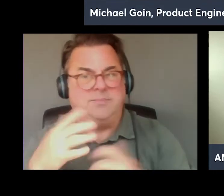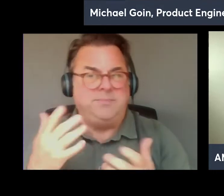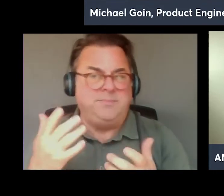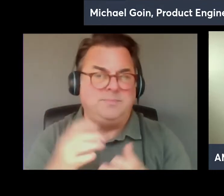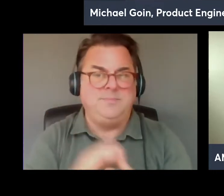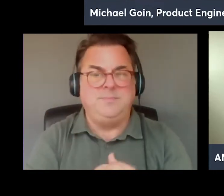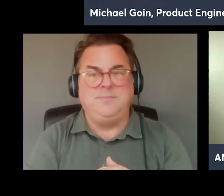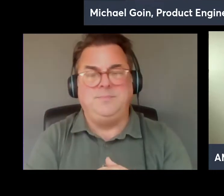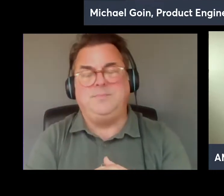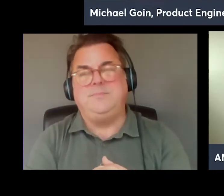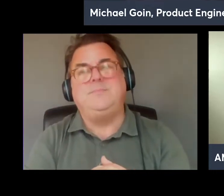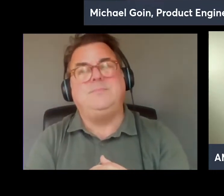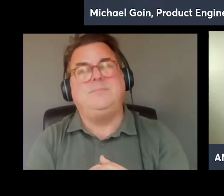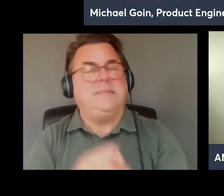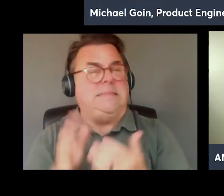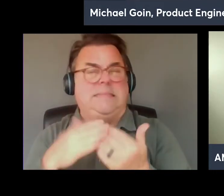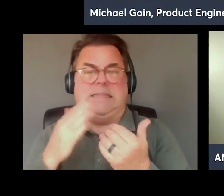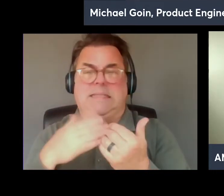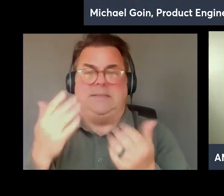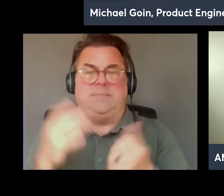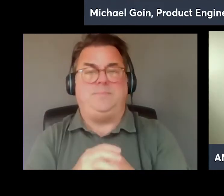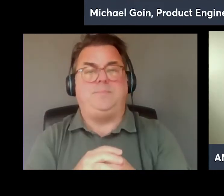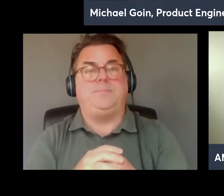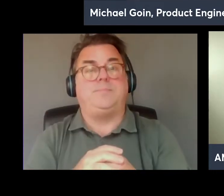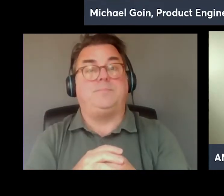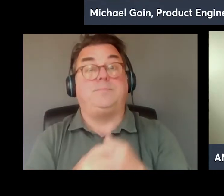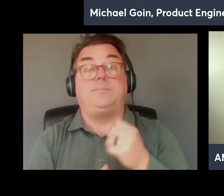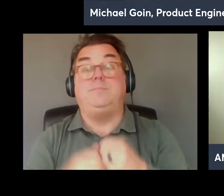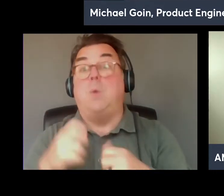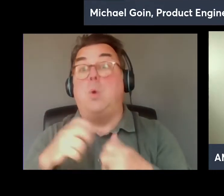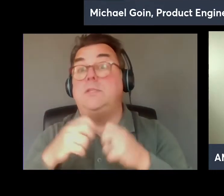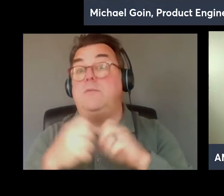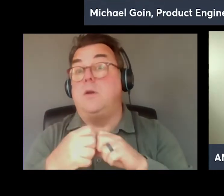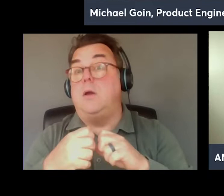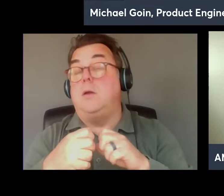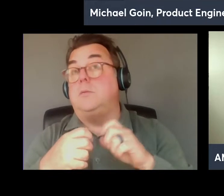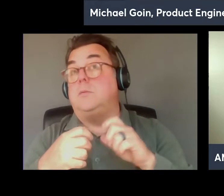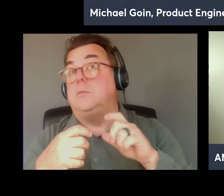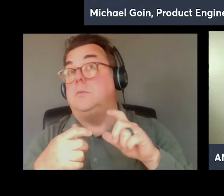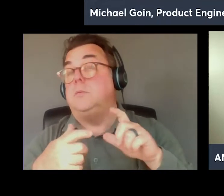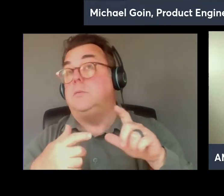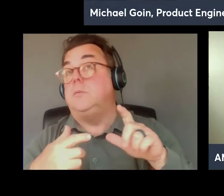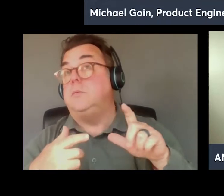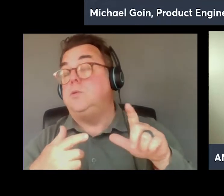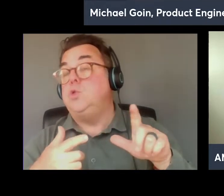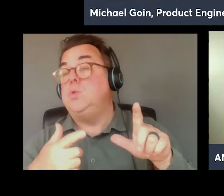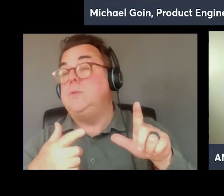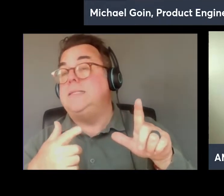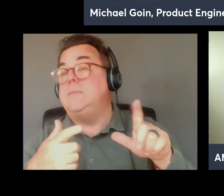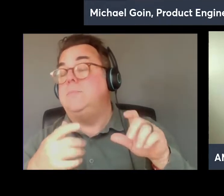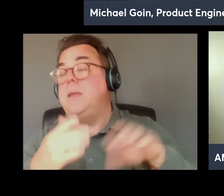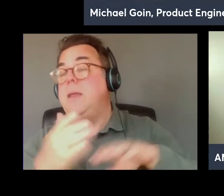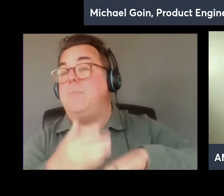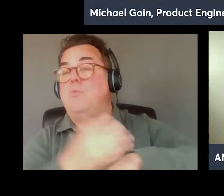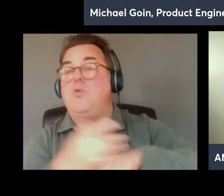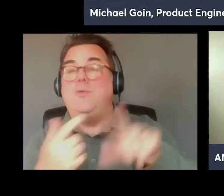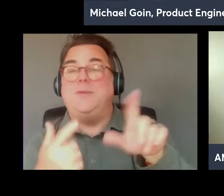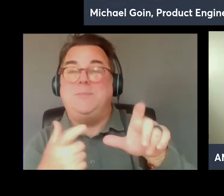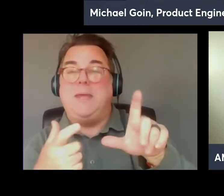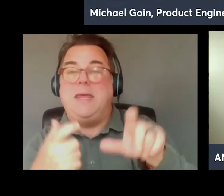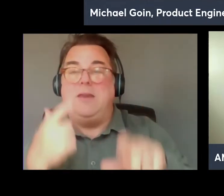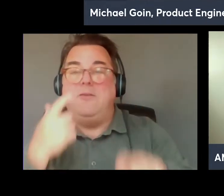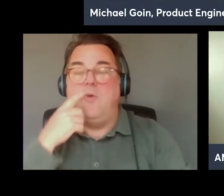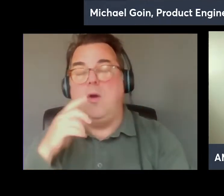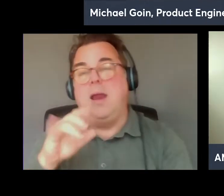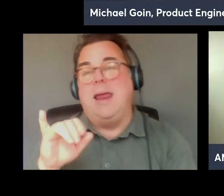And this is really easy to do. The hard thing is to get a speed up at inference time, taking advantage of all these sparse connections,